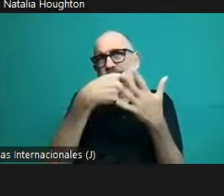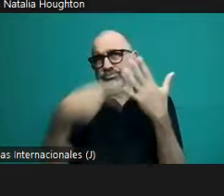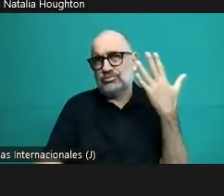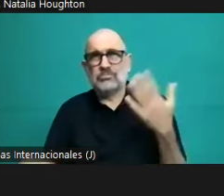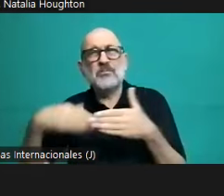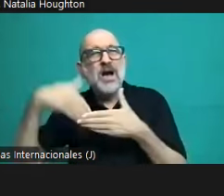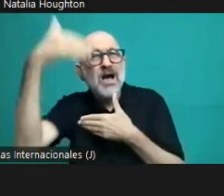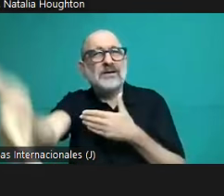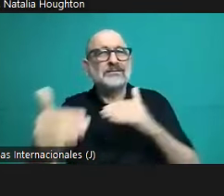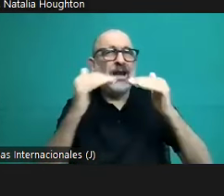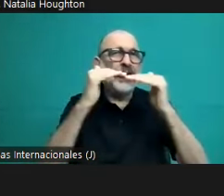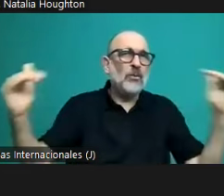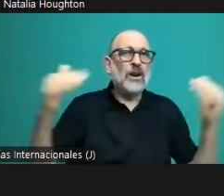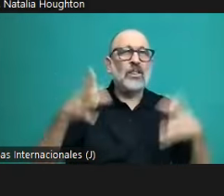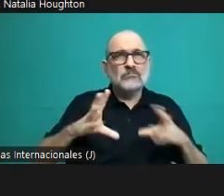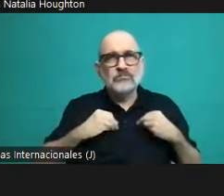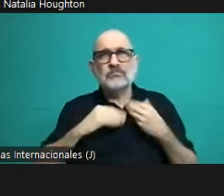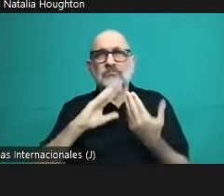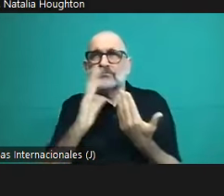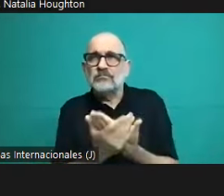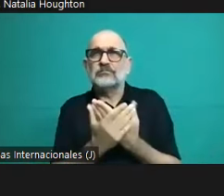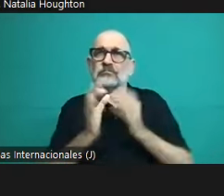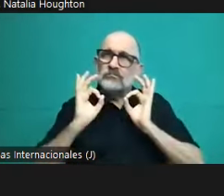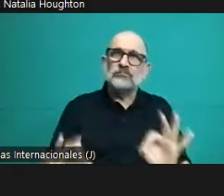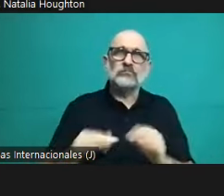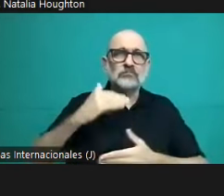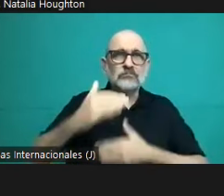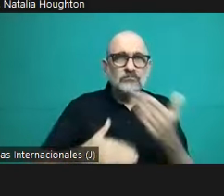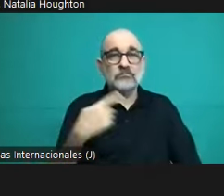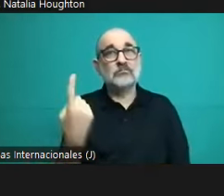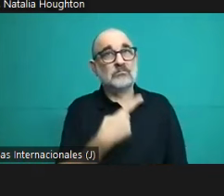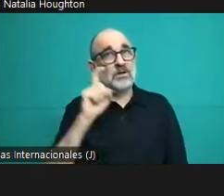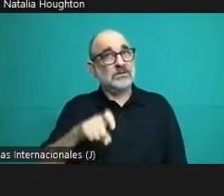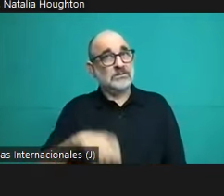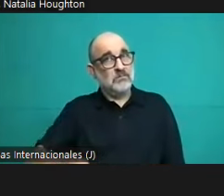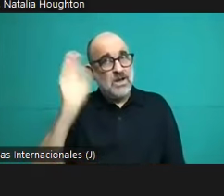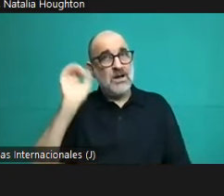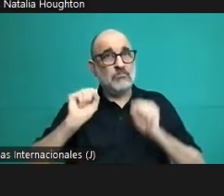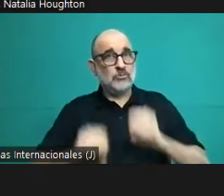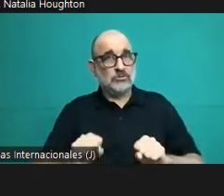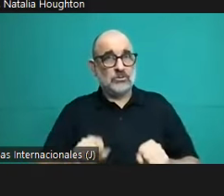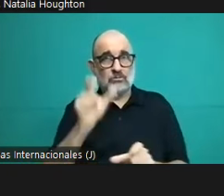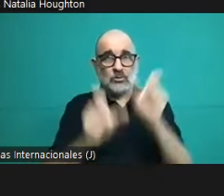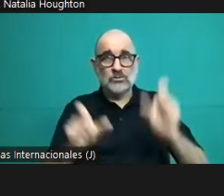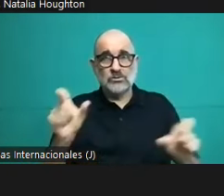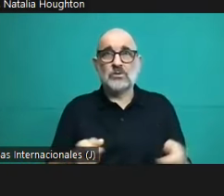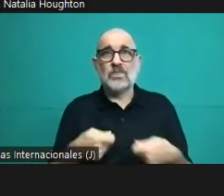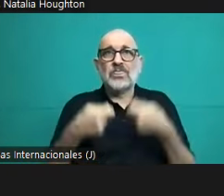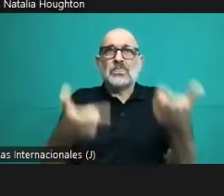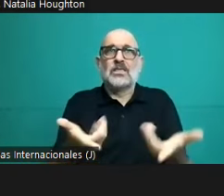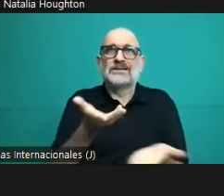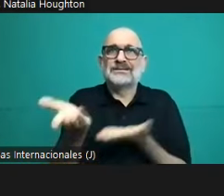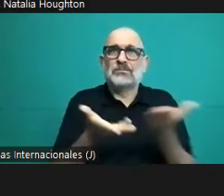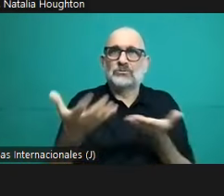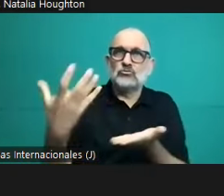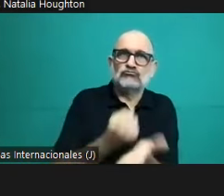can use the services when it needs them. And also when we overcome this barrier